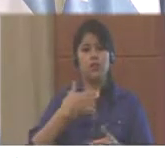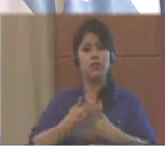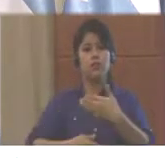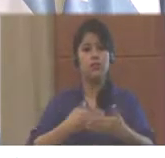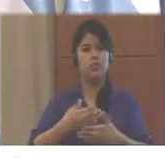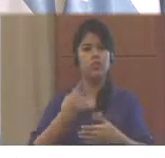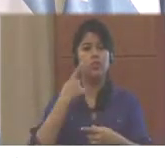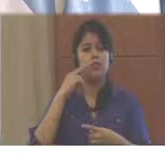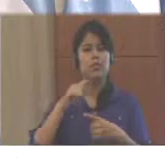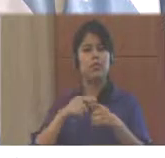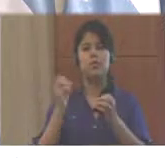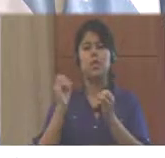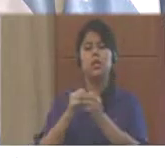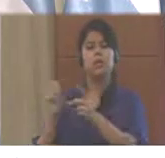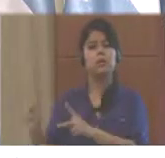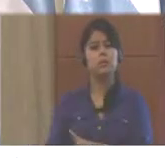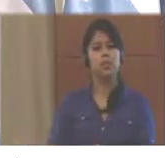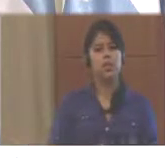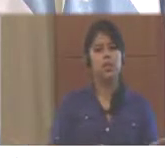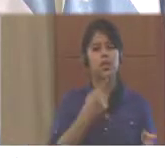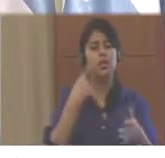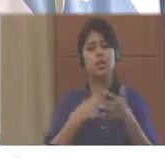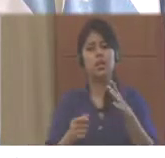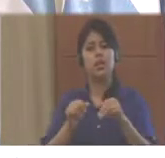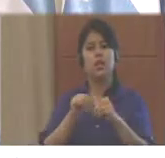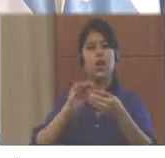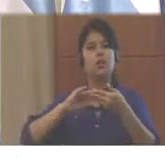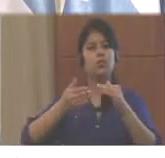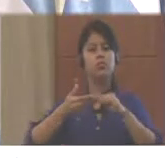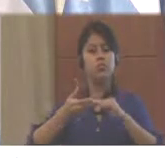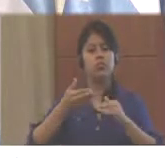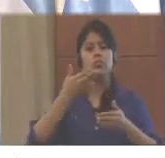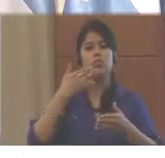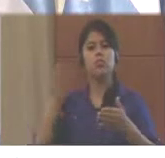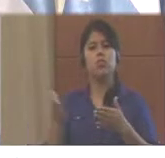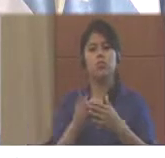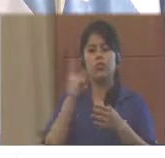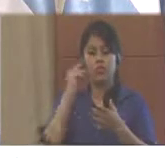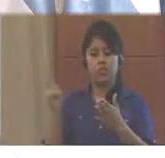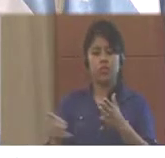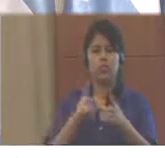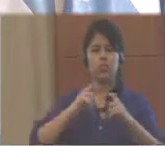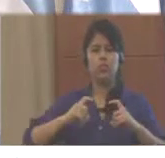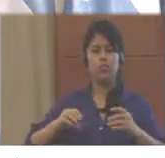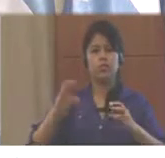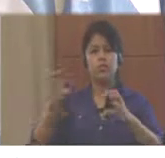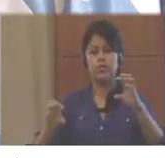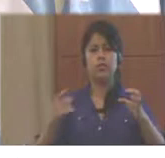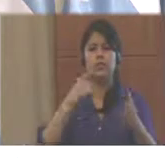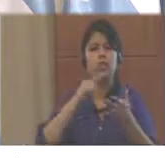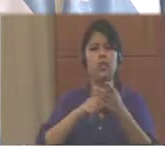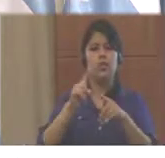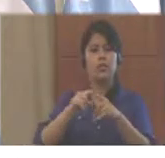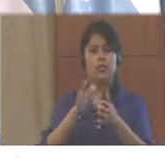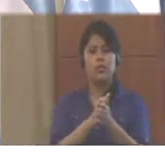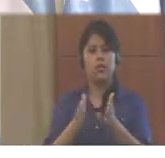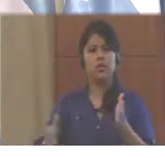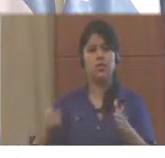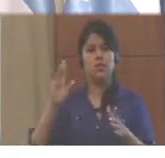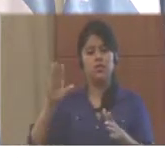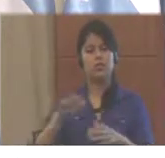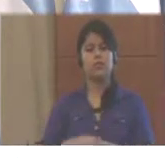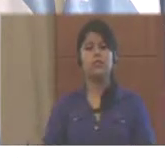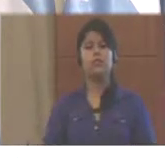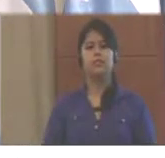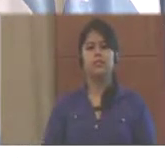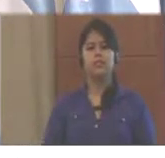and a performance monitoring framework to facilitate its effective implementation. In this regard, a priority area to